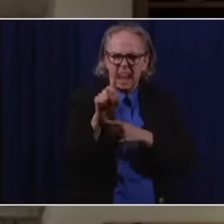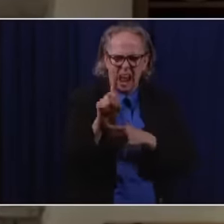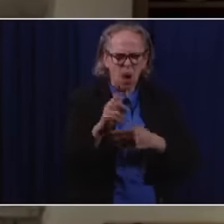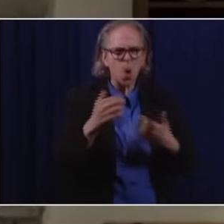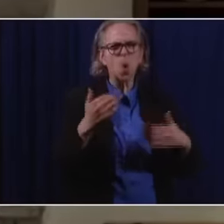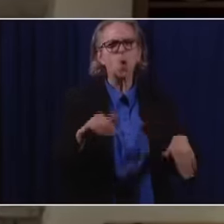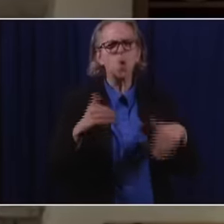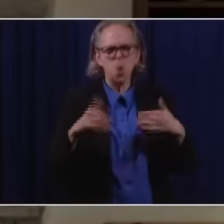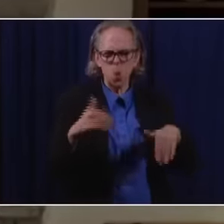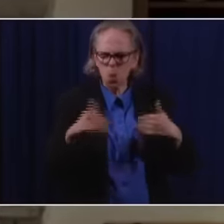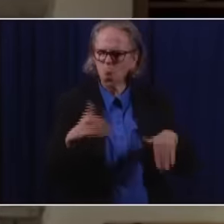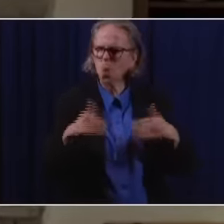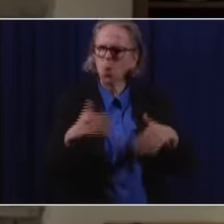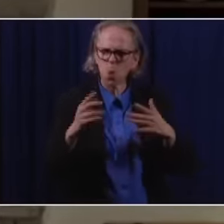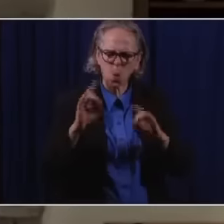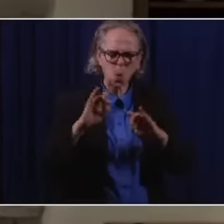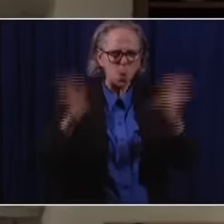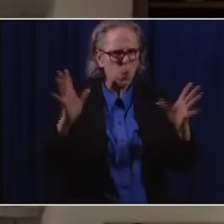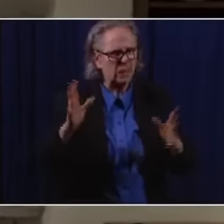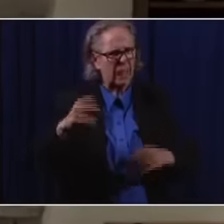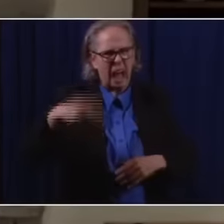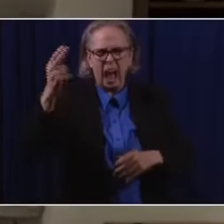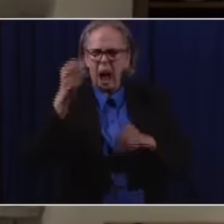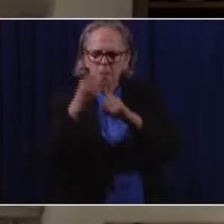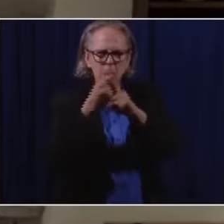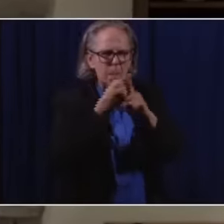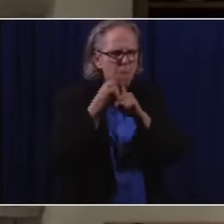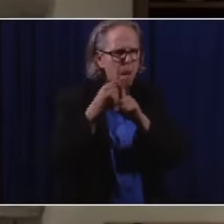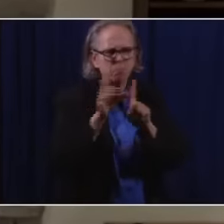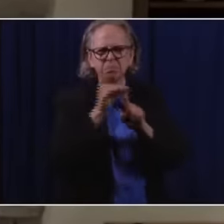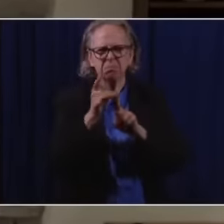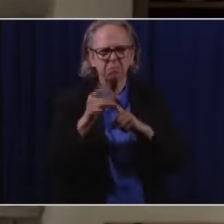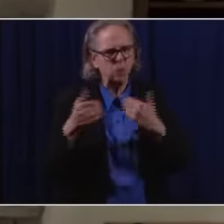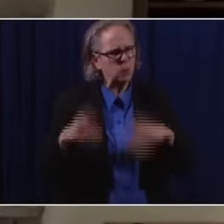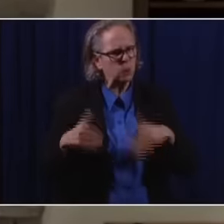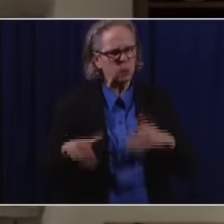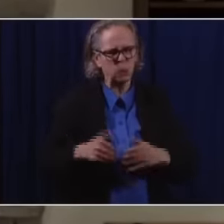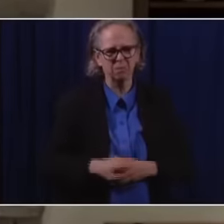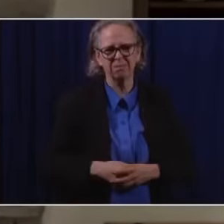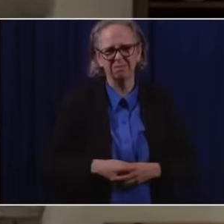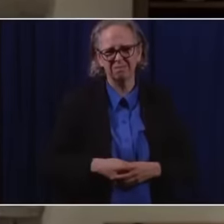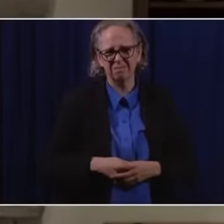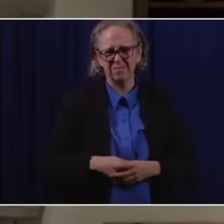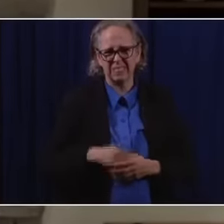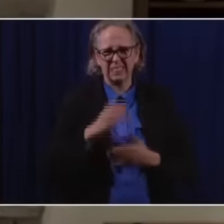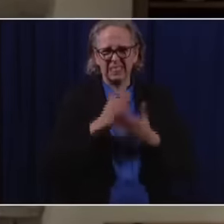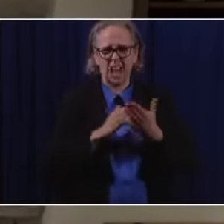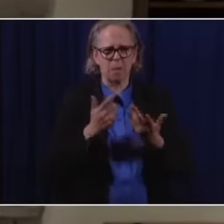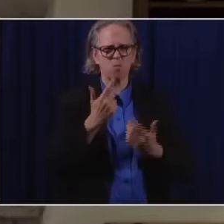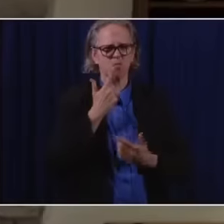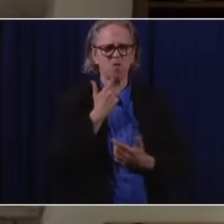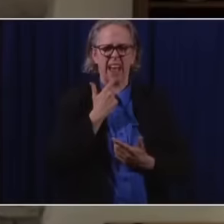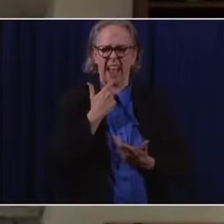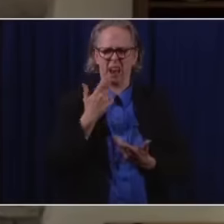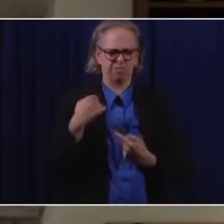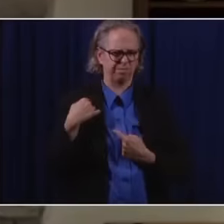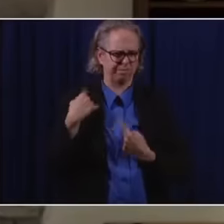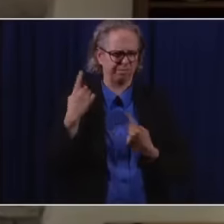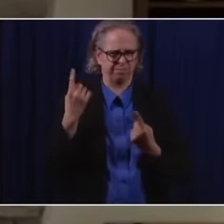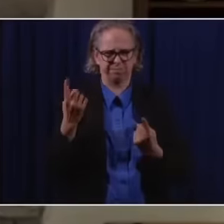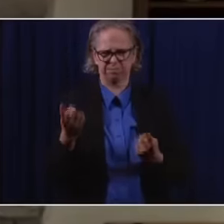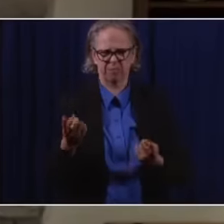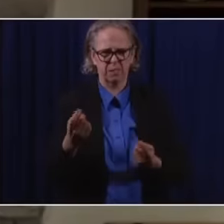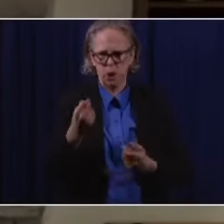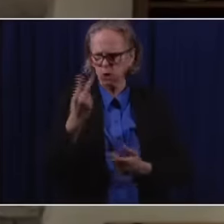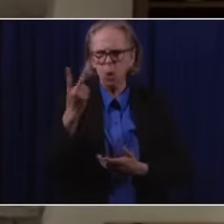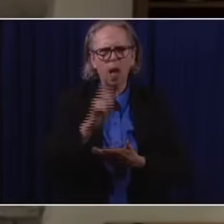Those counties have been high for an extended period of time. I mean, some of those counties have been red for 11 or 12